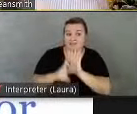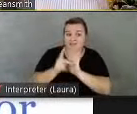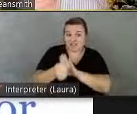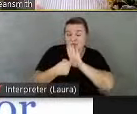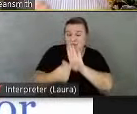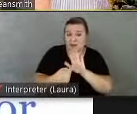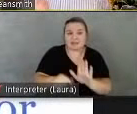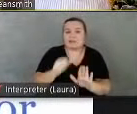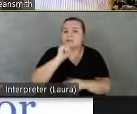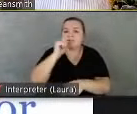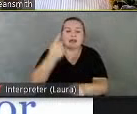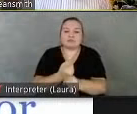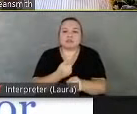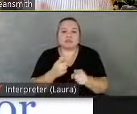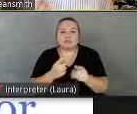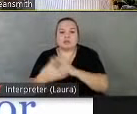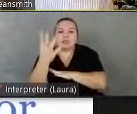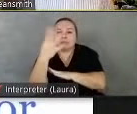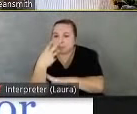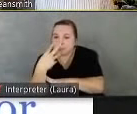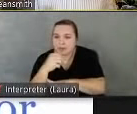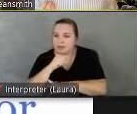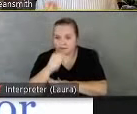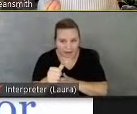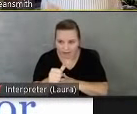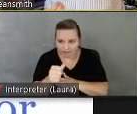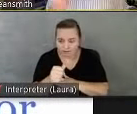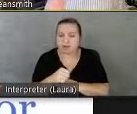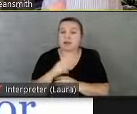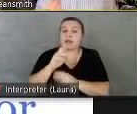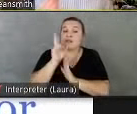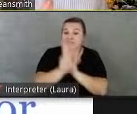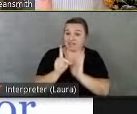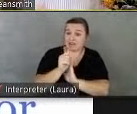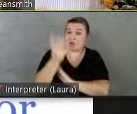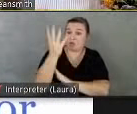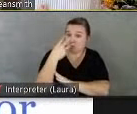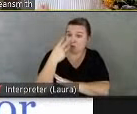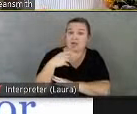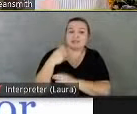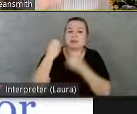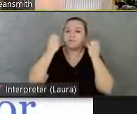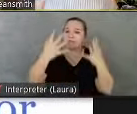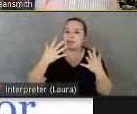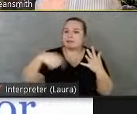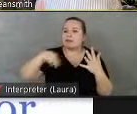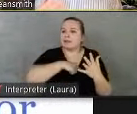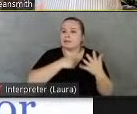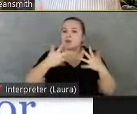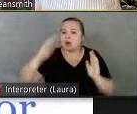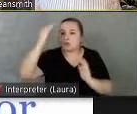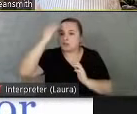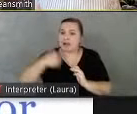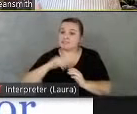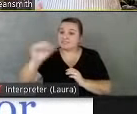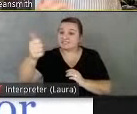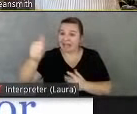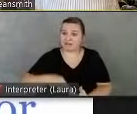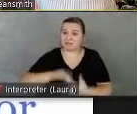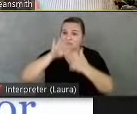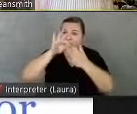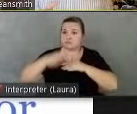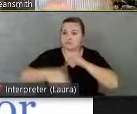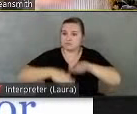just simply taking video. It's not. Video modeling, as many of us already know, has 10 unique steps